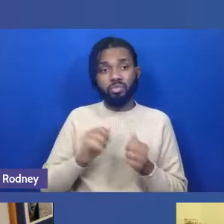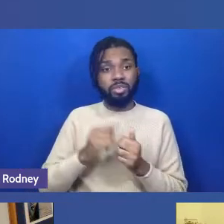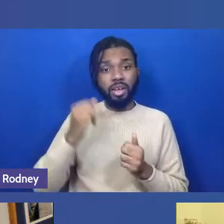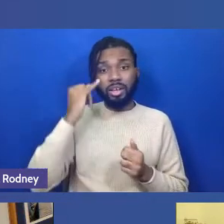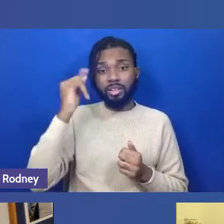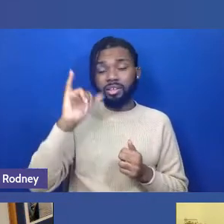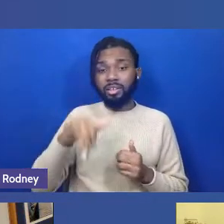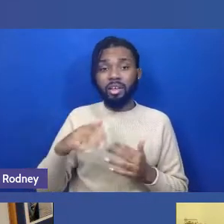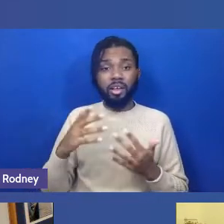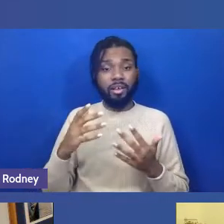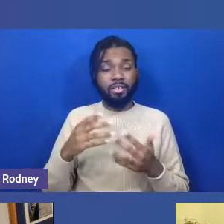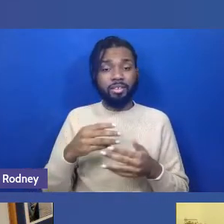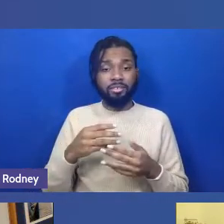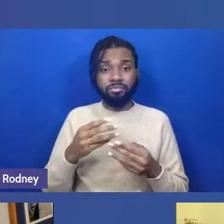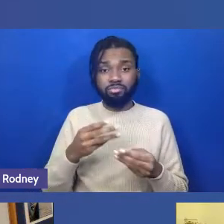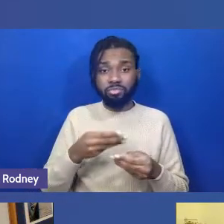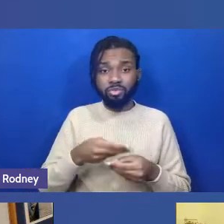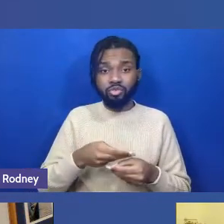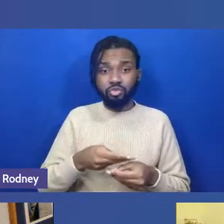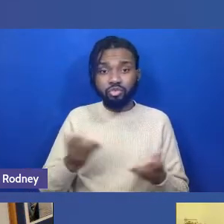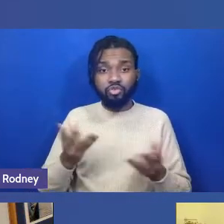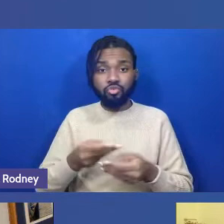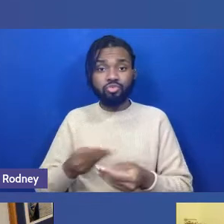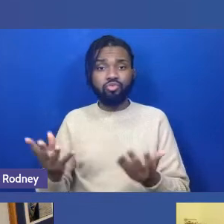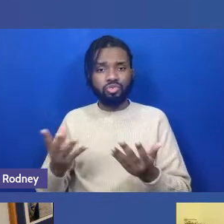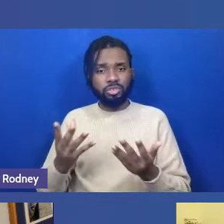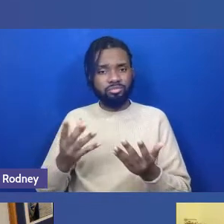it's just something that I really believe in. I believe in